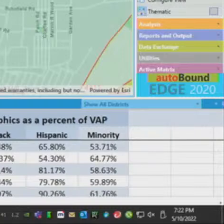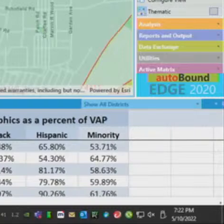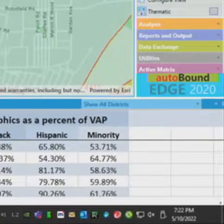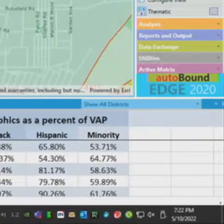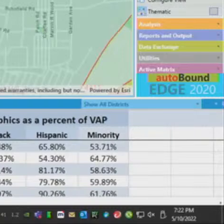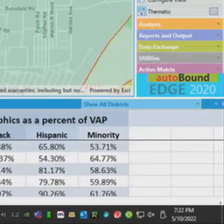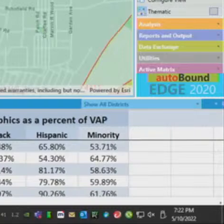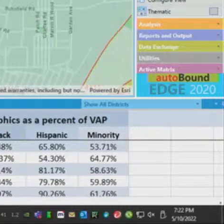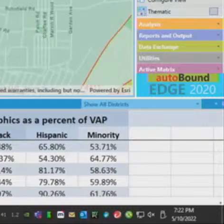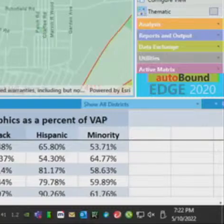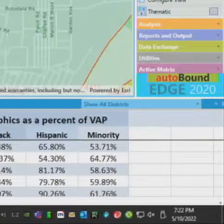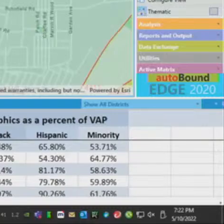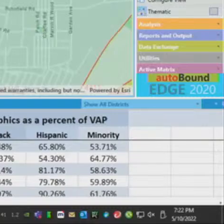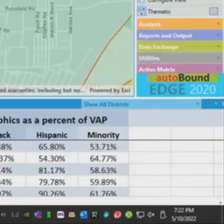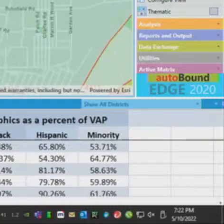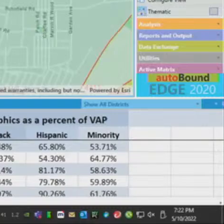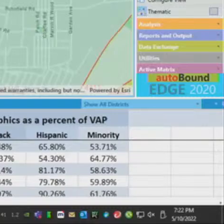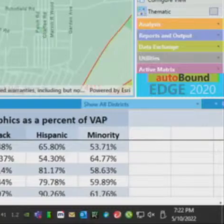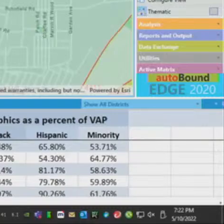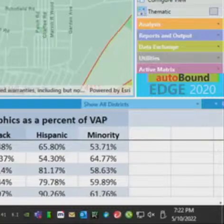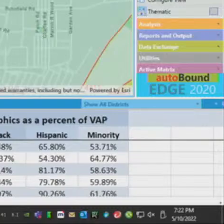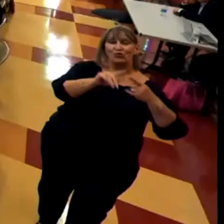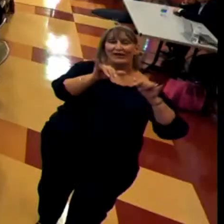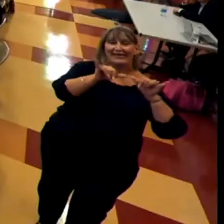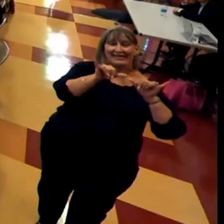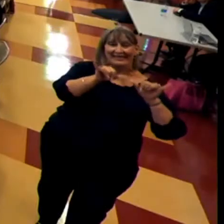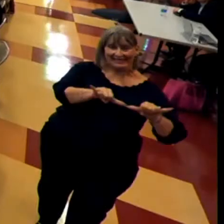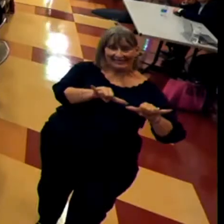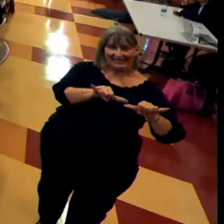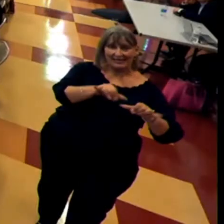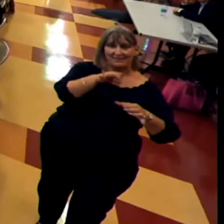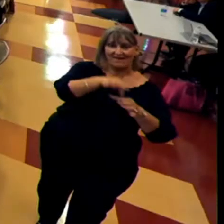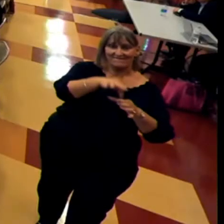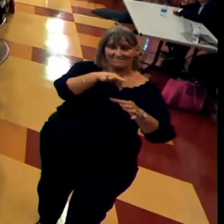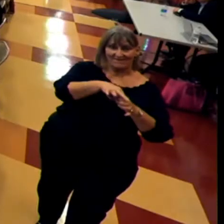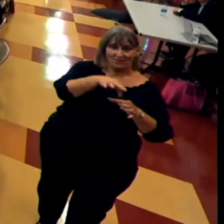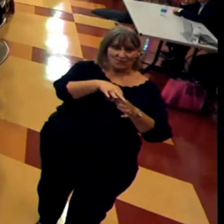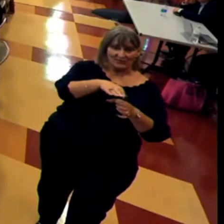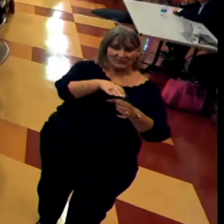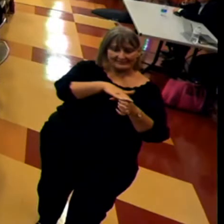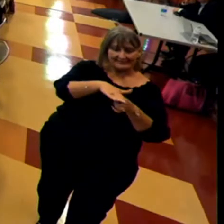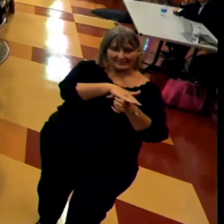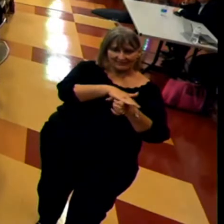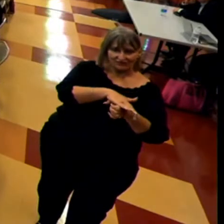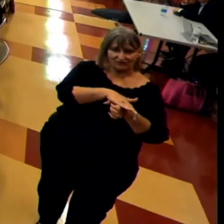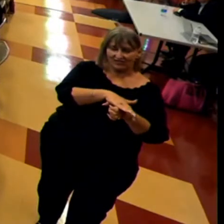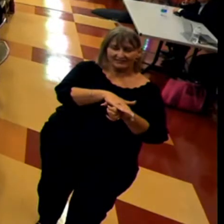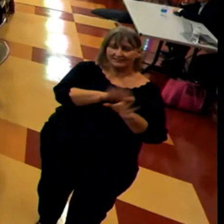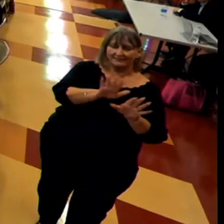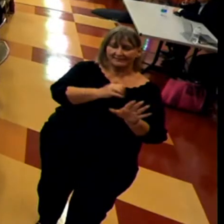The motion on the floor is a motion to maintain voter tabulation district